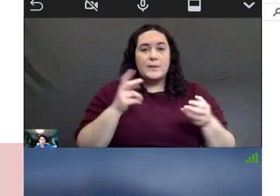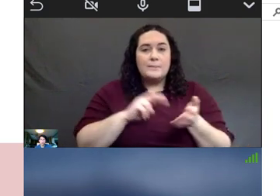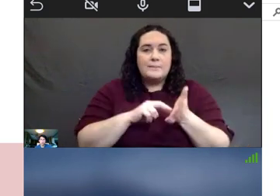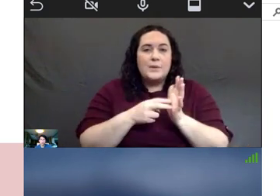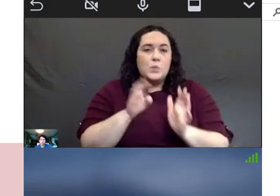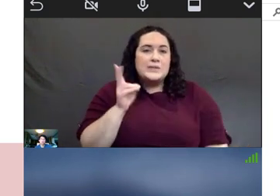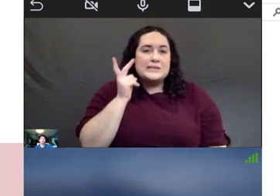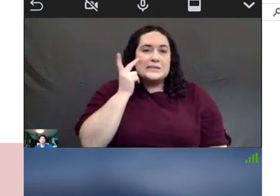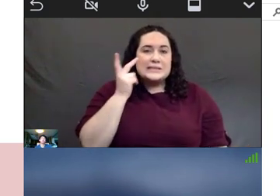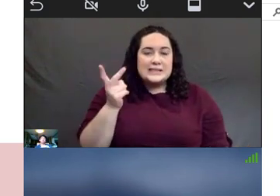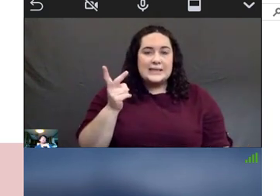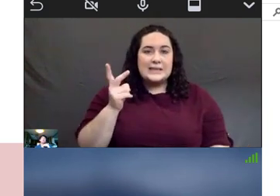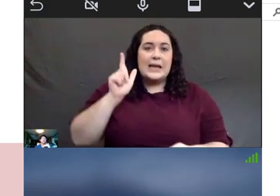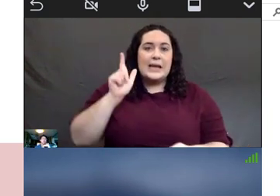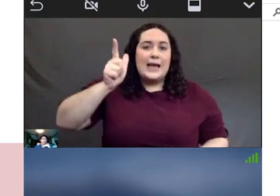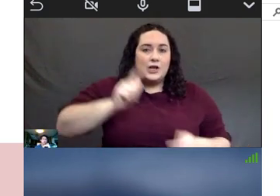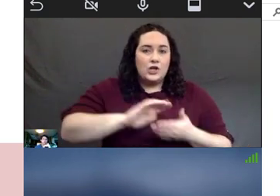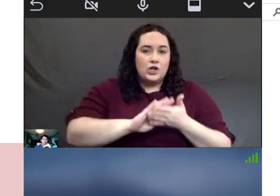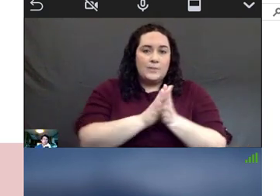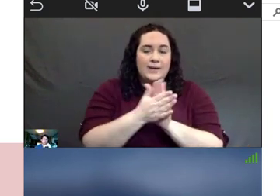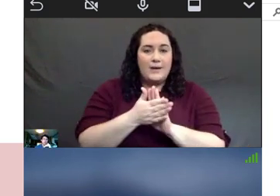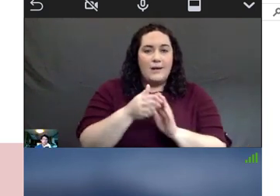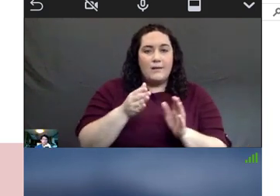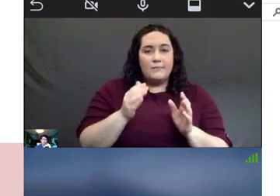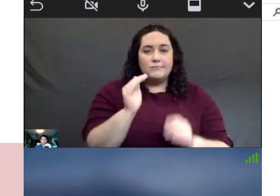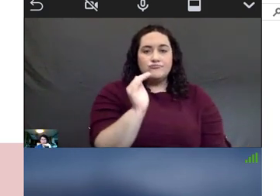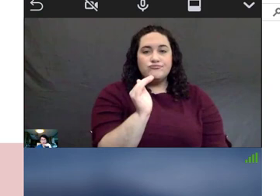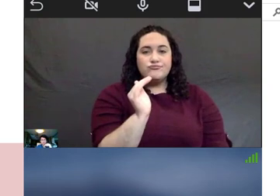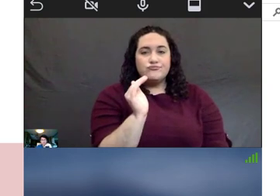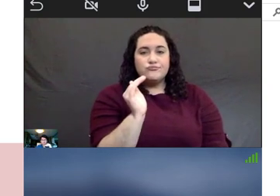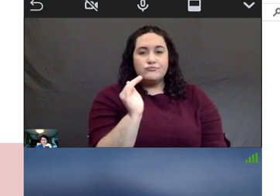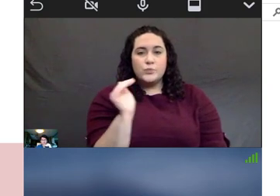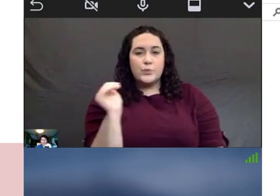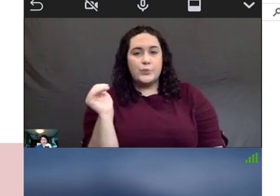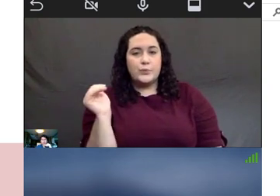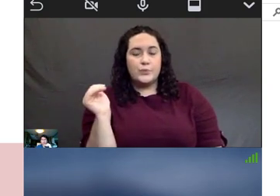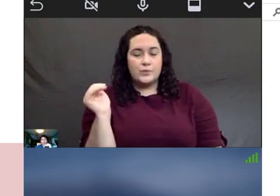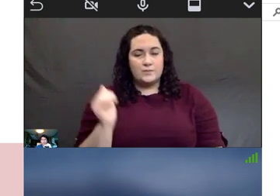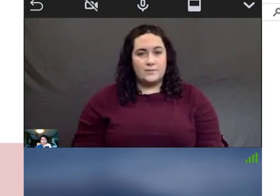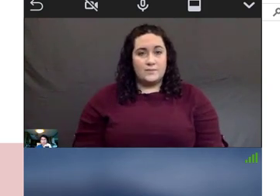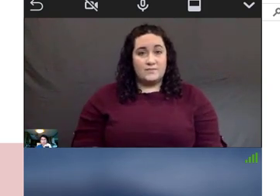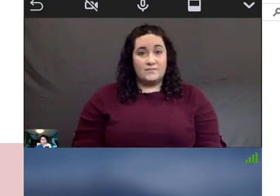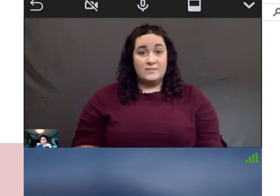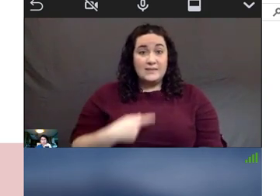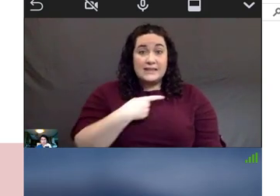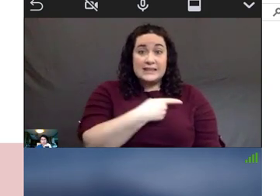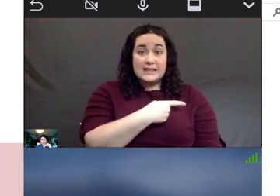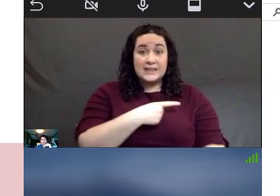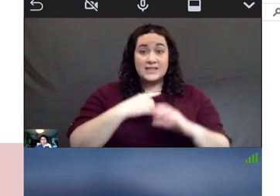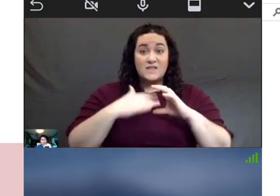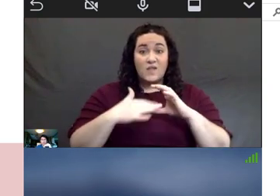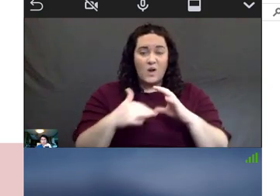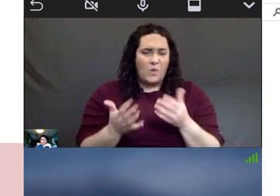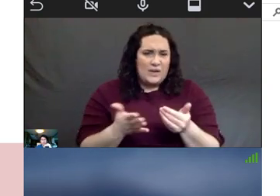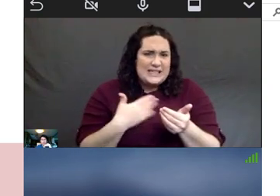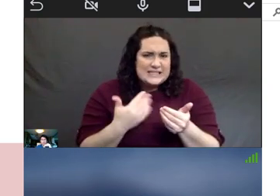This is one of the few sort of flows that you can solve analytically in fluid mechanics.